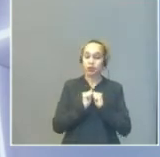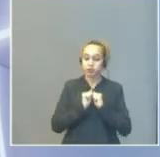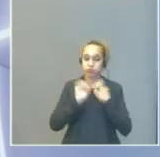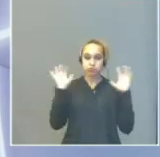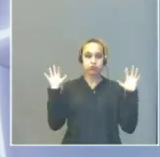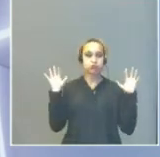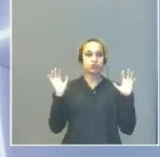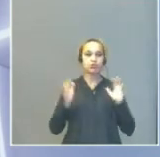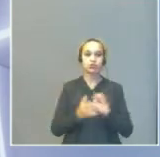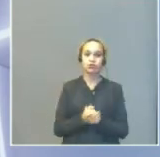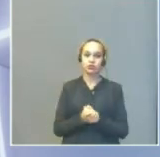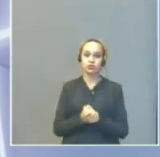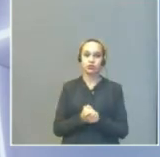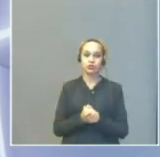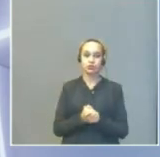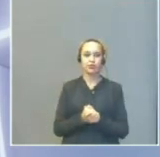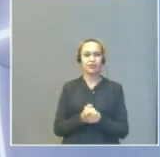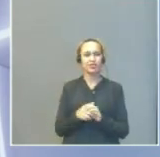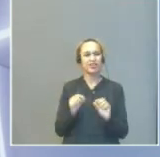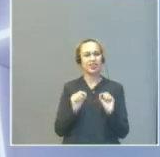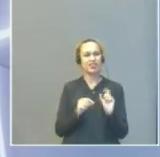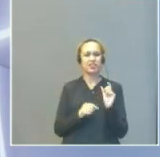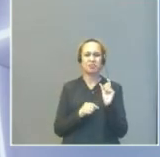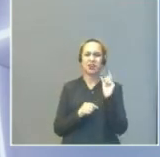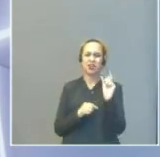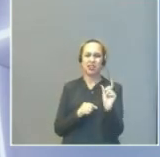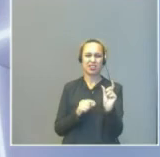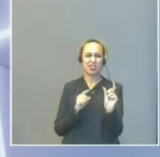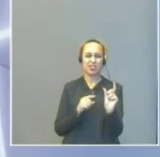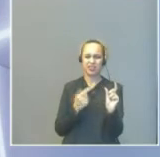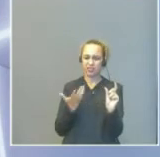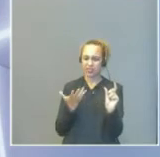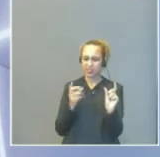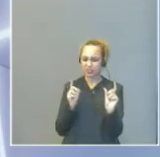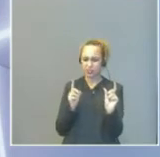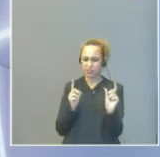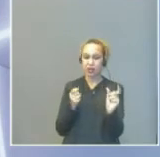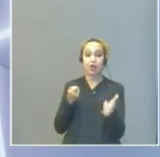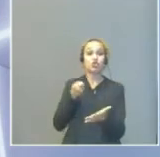That's not the word I'm looking for. For domination.